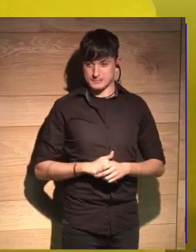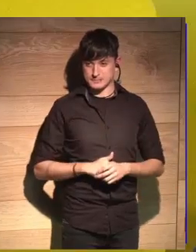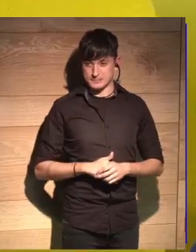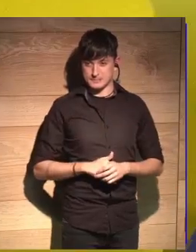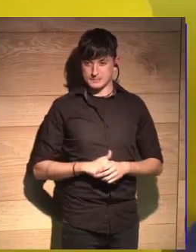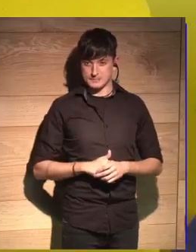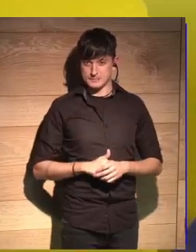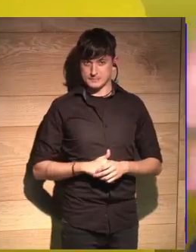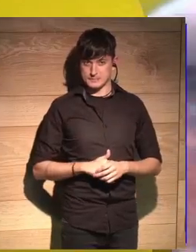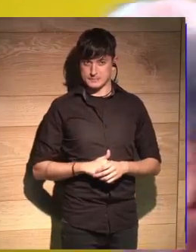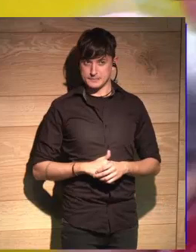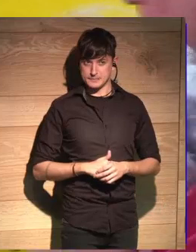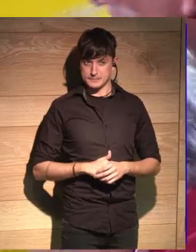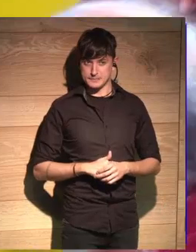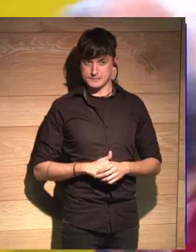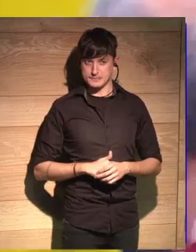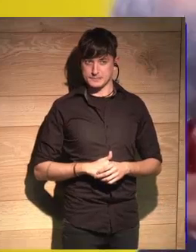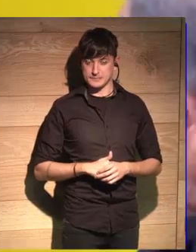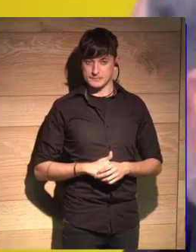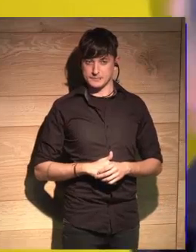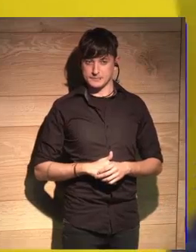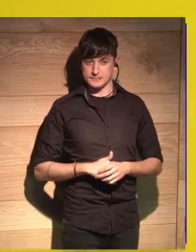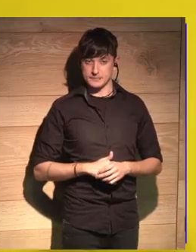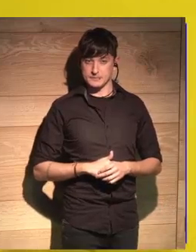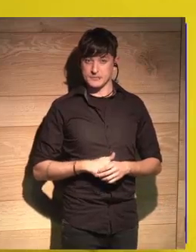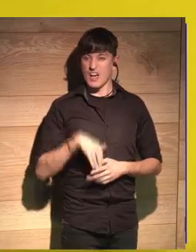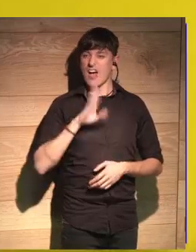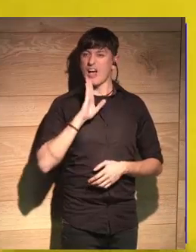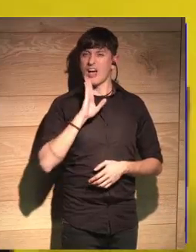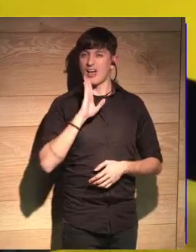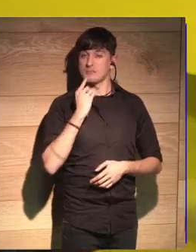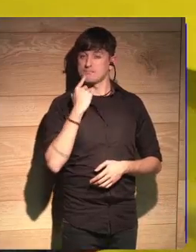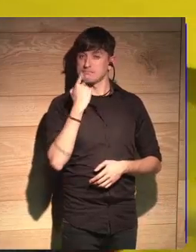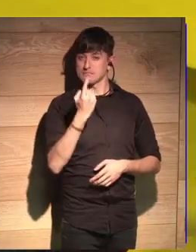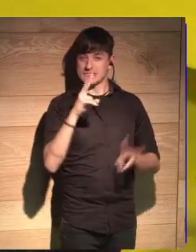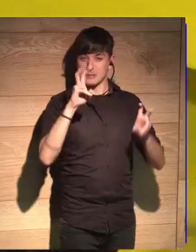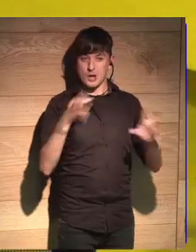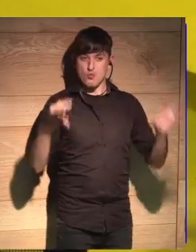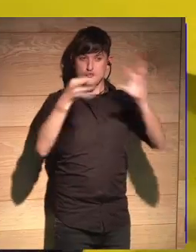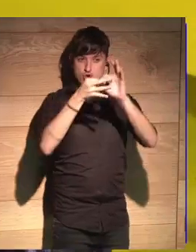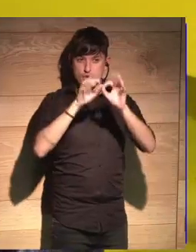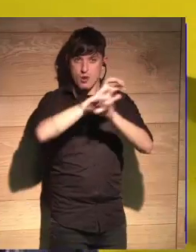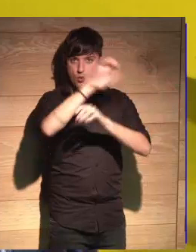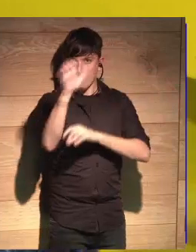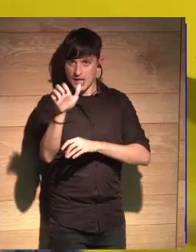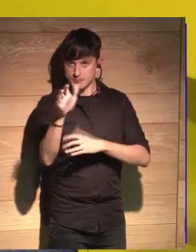you mentioned United European Community. I'm talking about a global institution. Do you